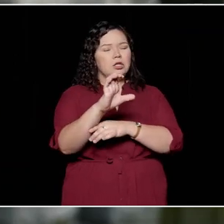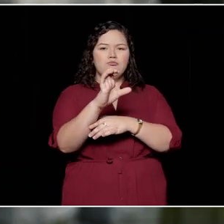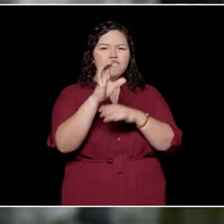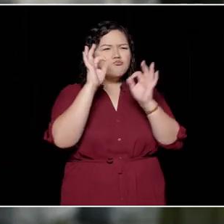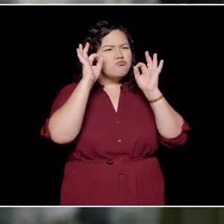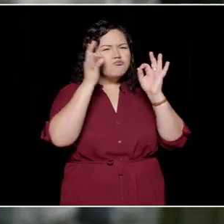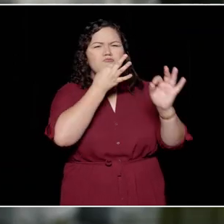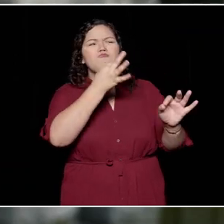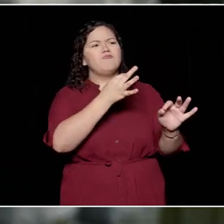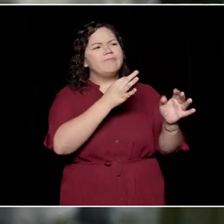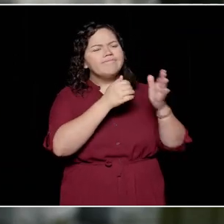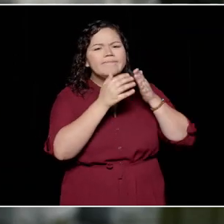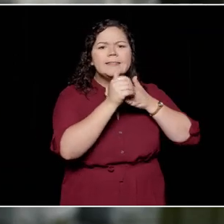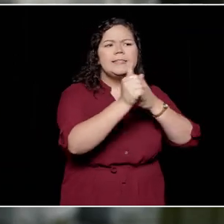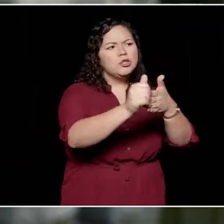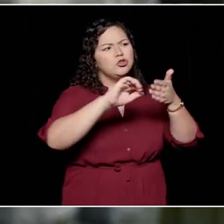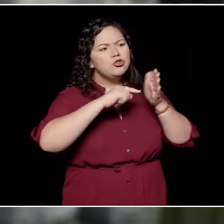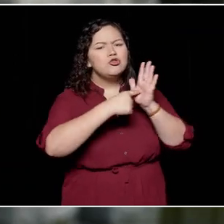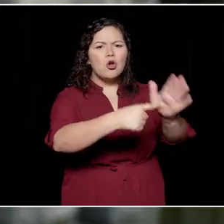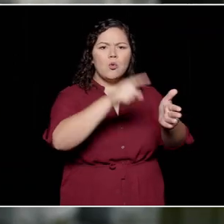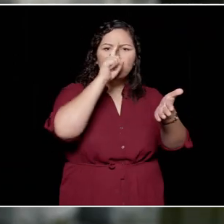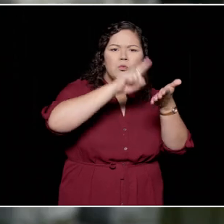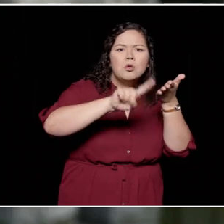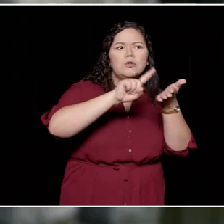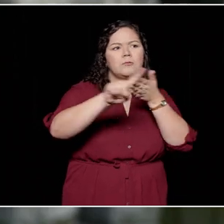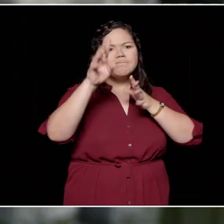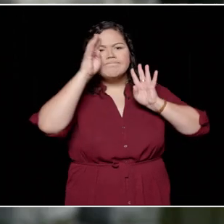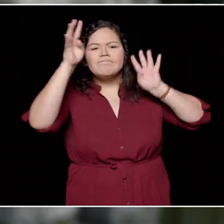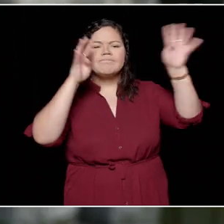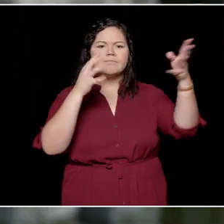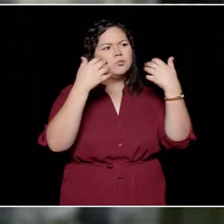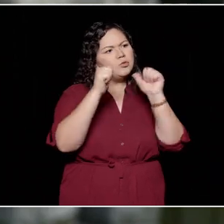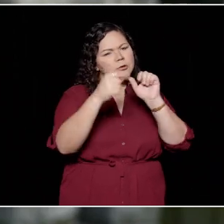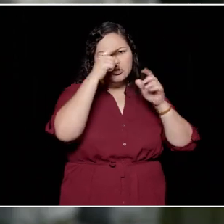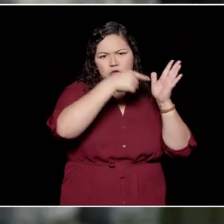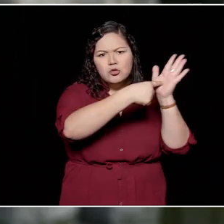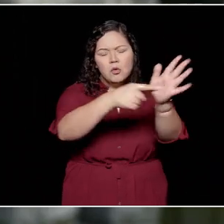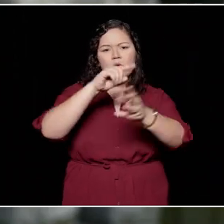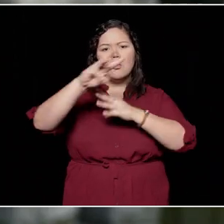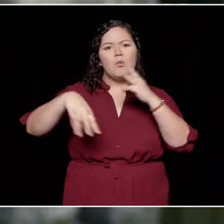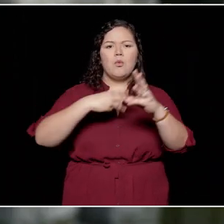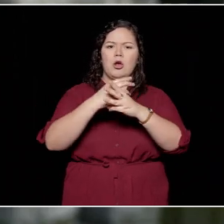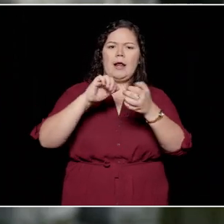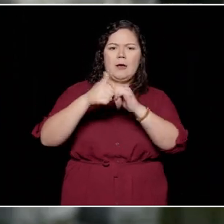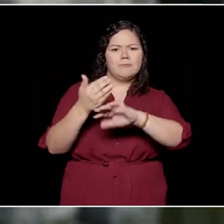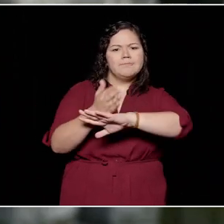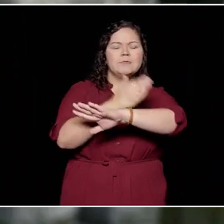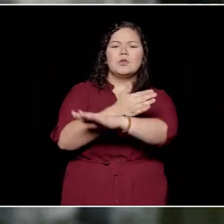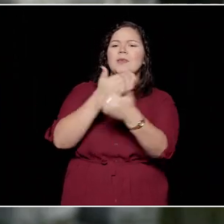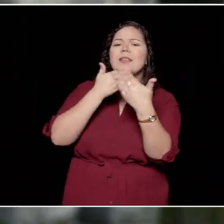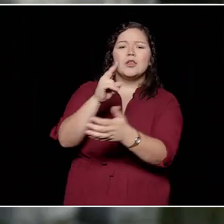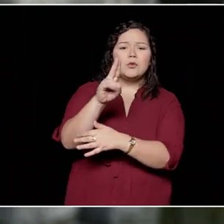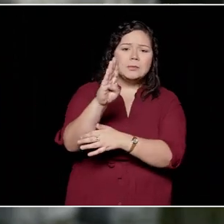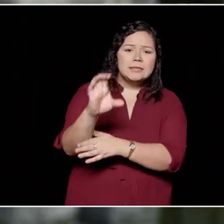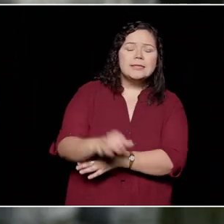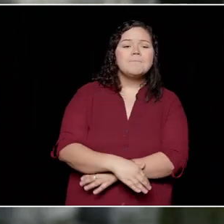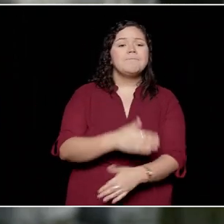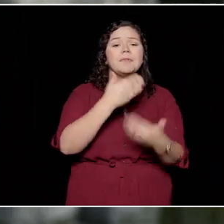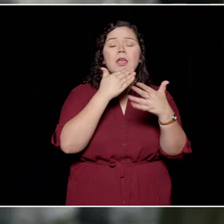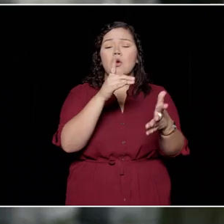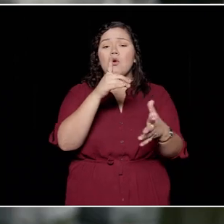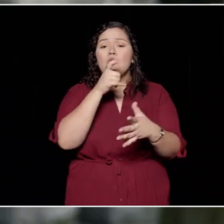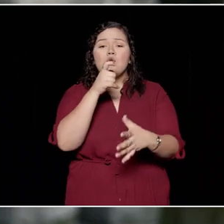the way in innovation and research, making its mark across the globe. And so thank you, UBC. Thank you to everyone that